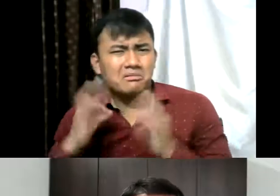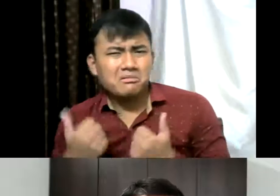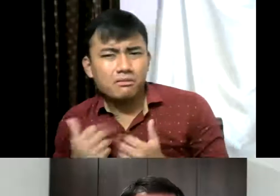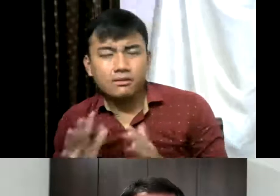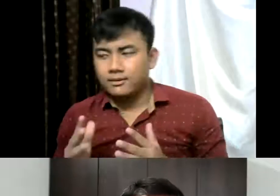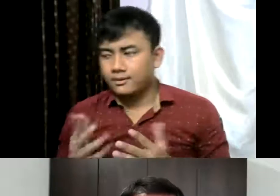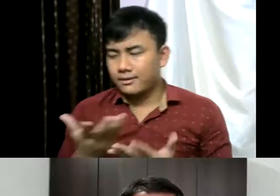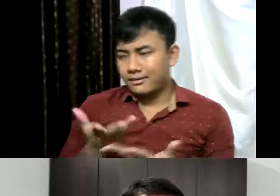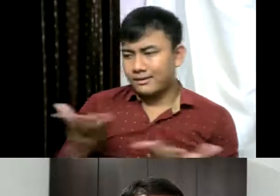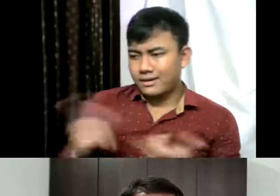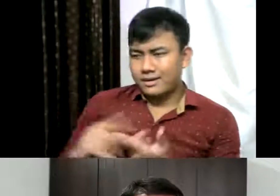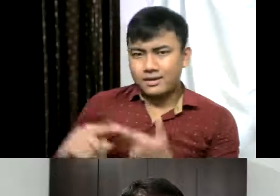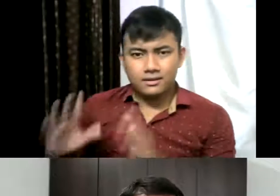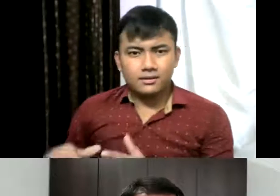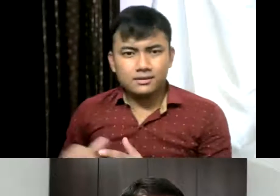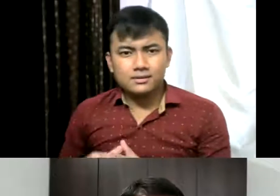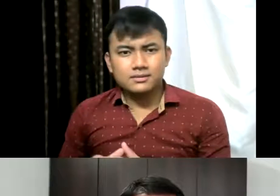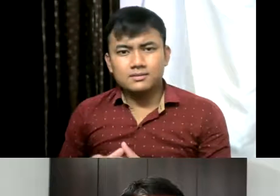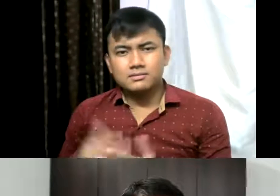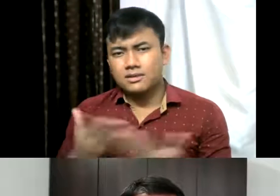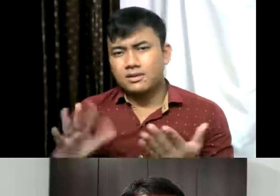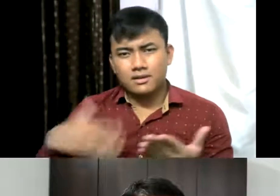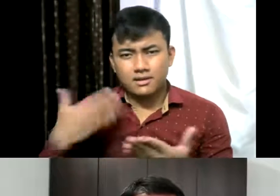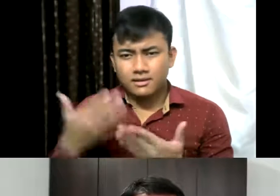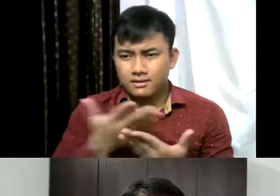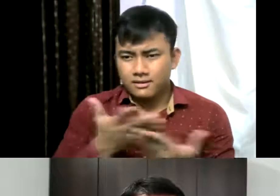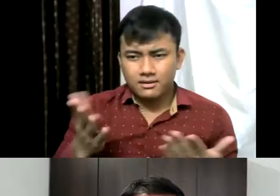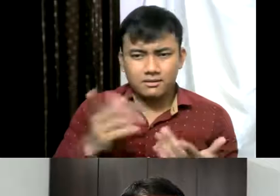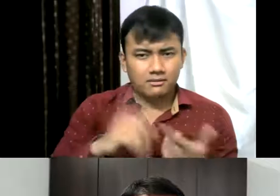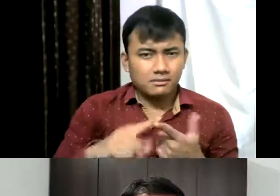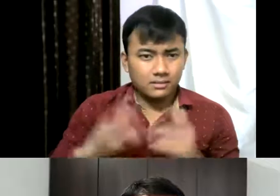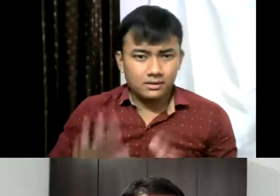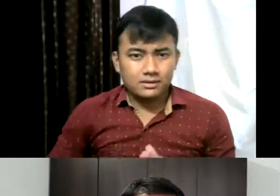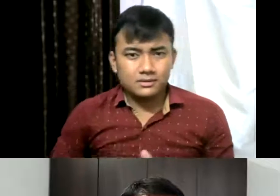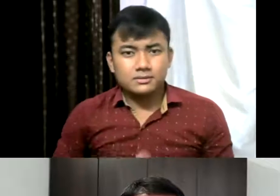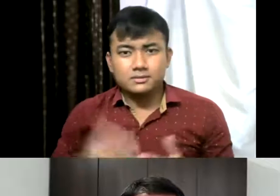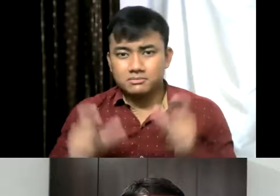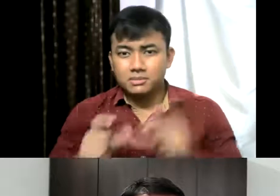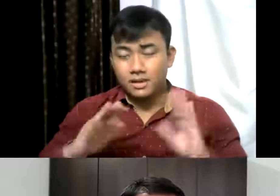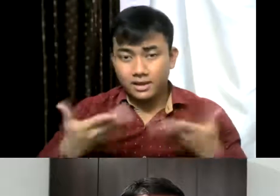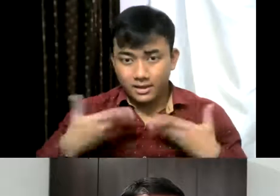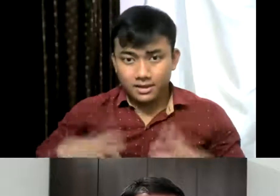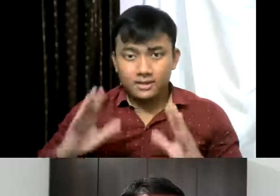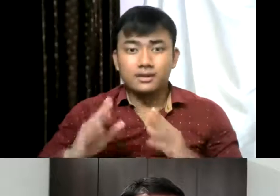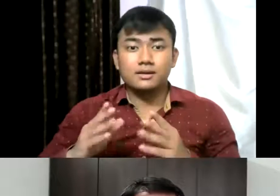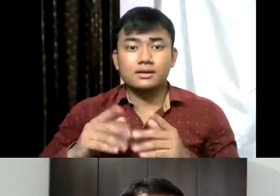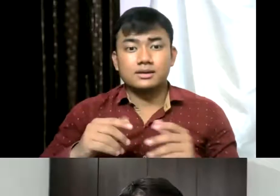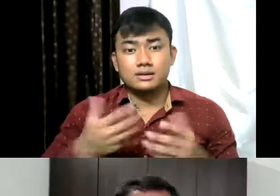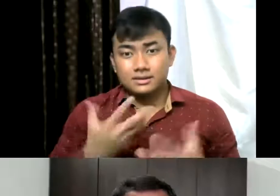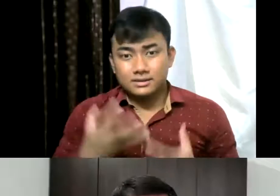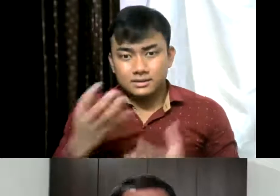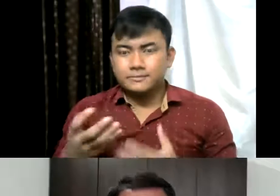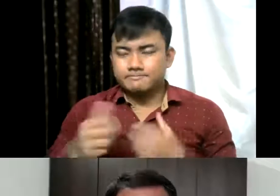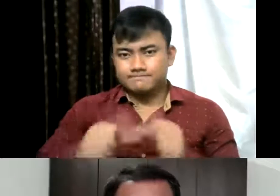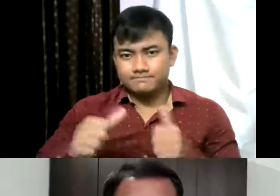But every way in which we are reading people, accessing desire, is manufactured through caste. You don't